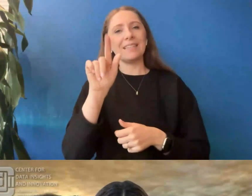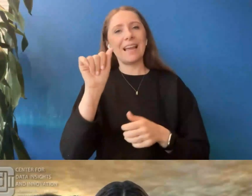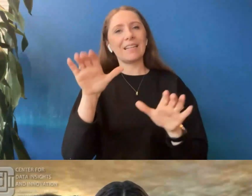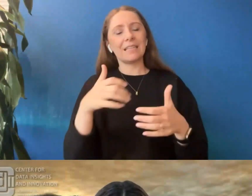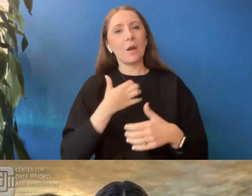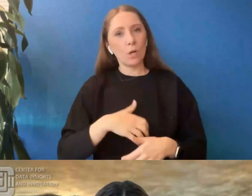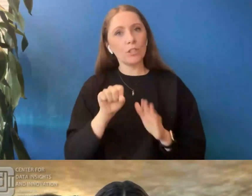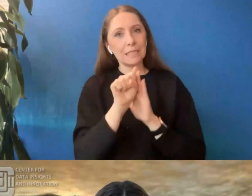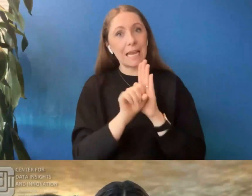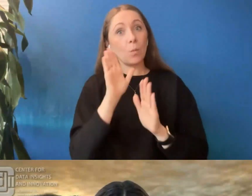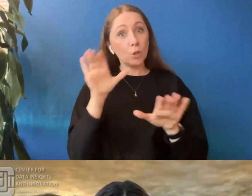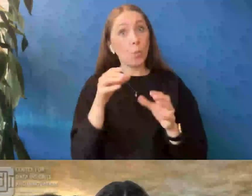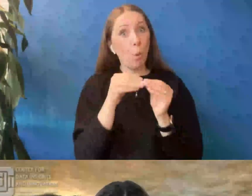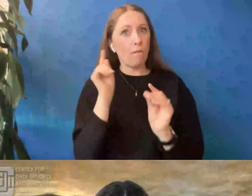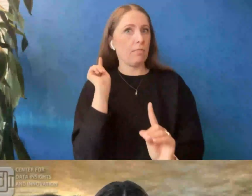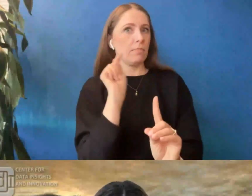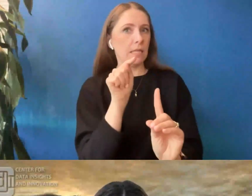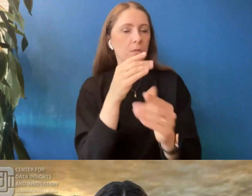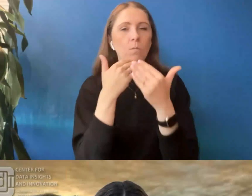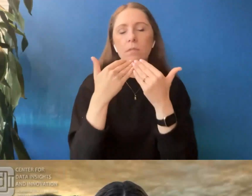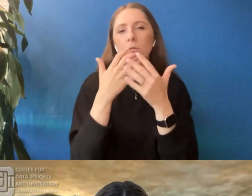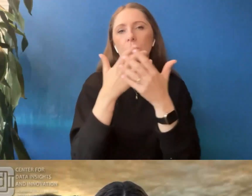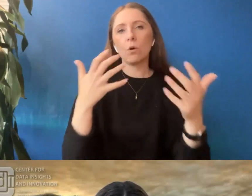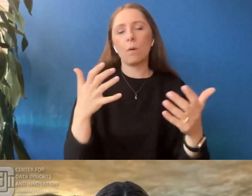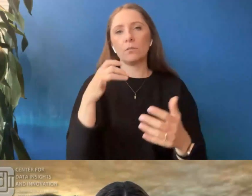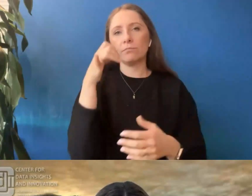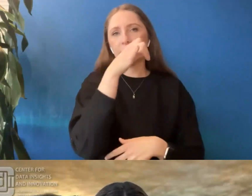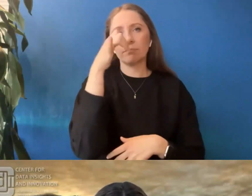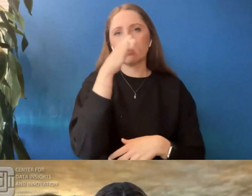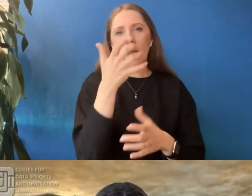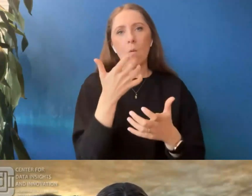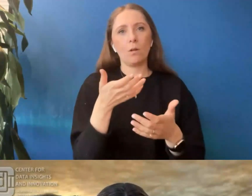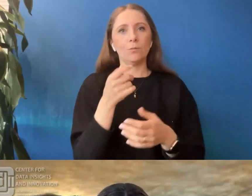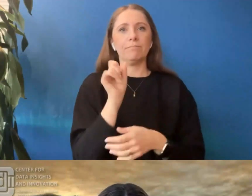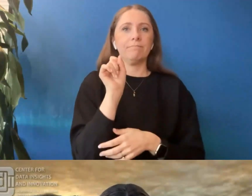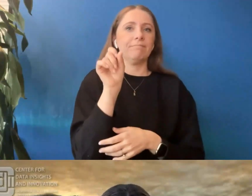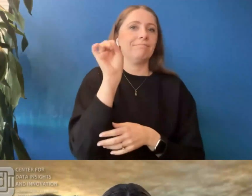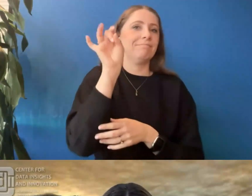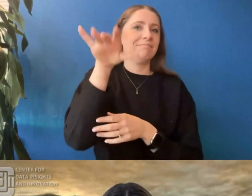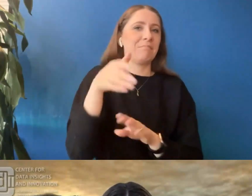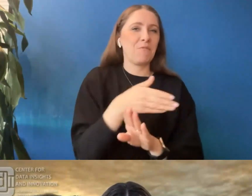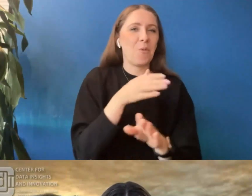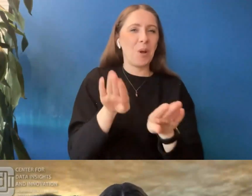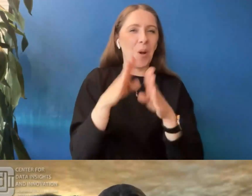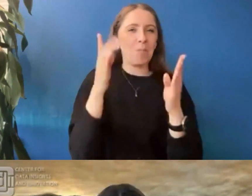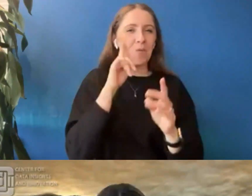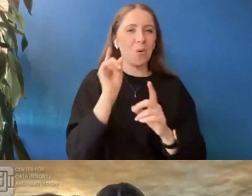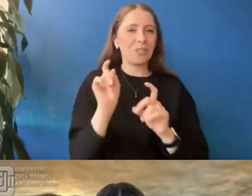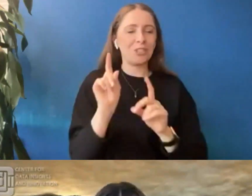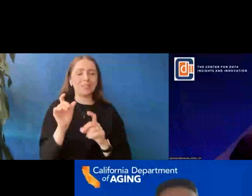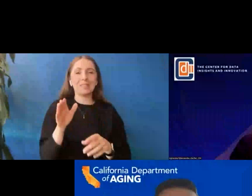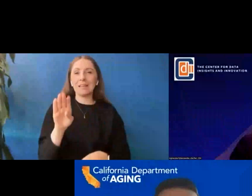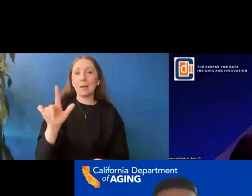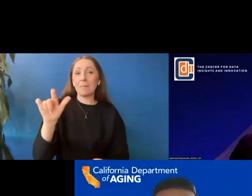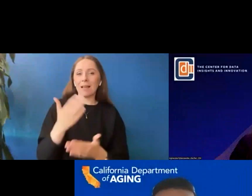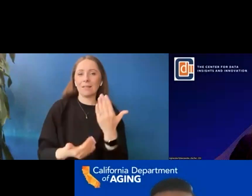did that more. So thank you so much. And then I just want to say that before we open up for questions. And I see Bella has her hand up.